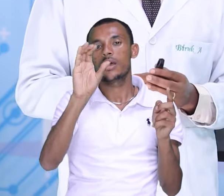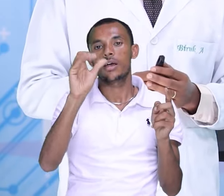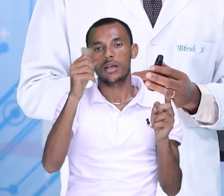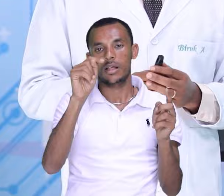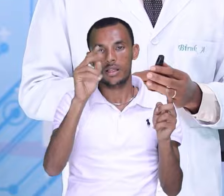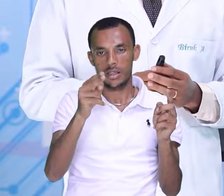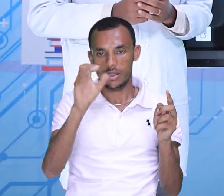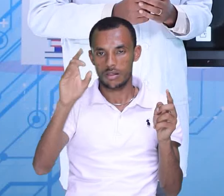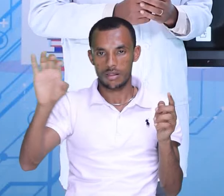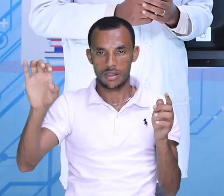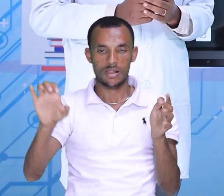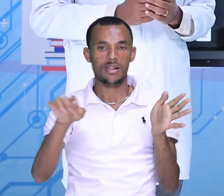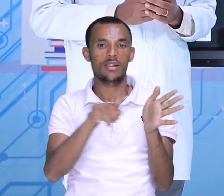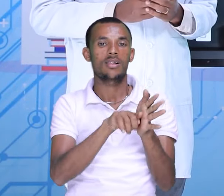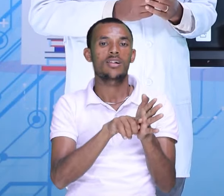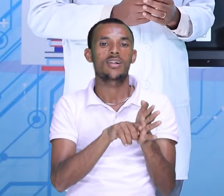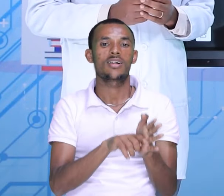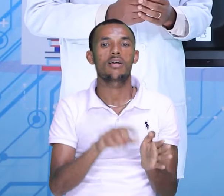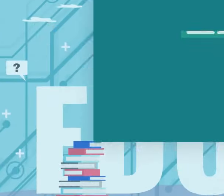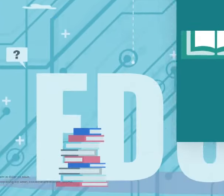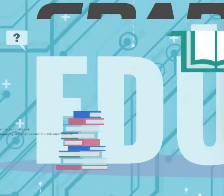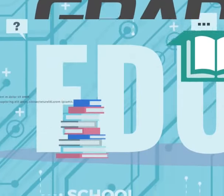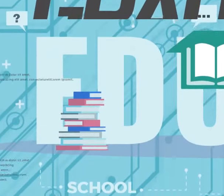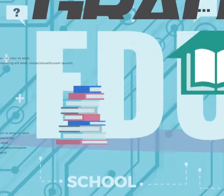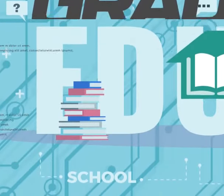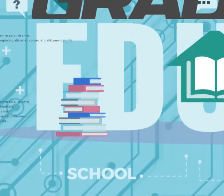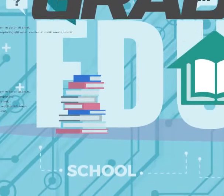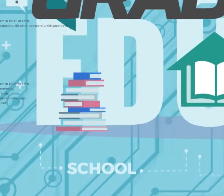is anode and what is cathode?